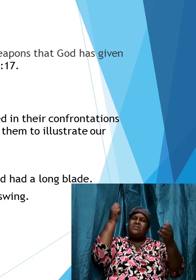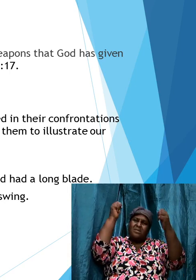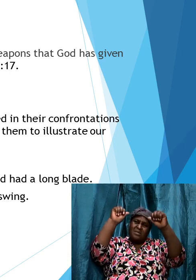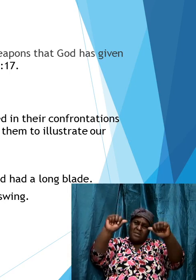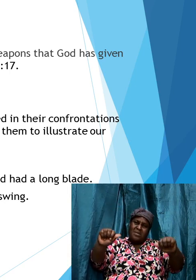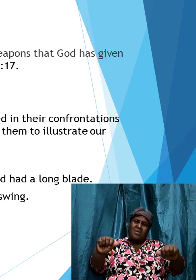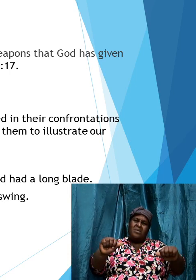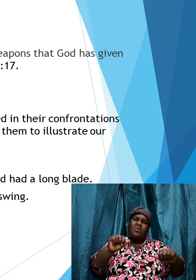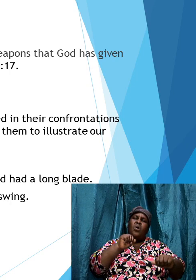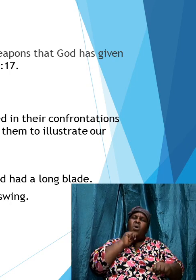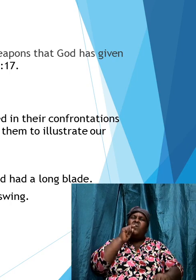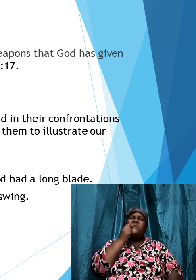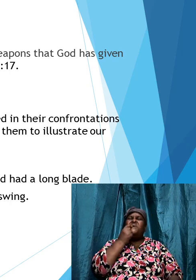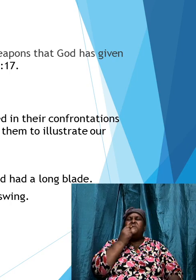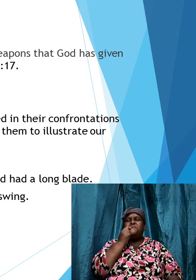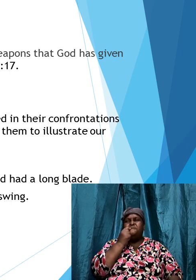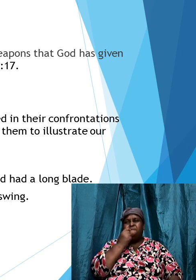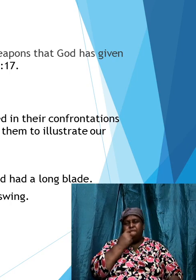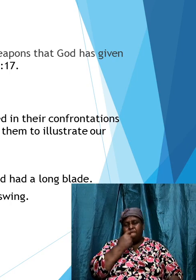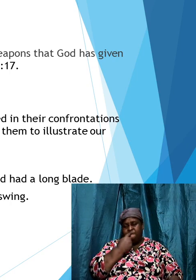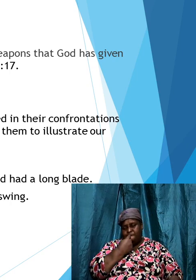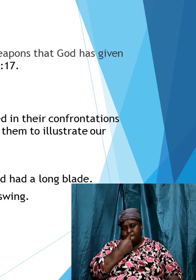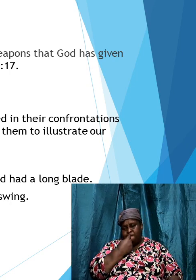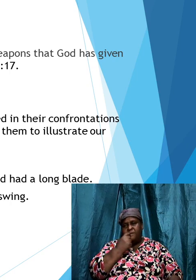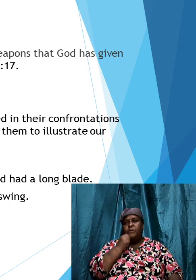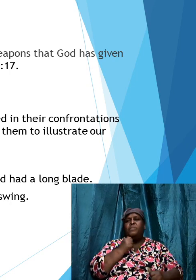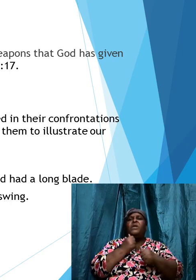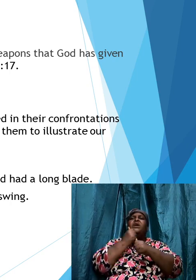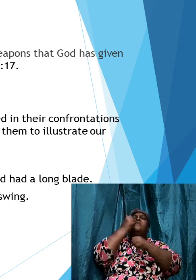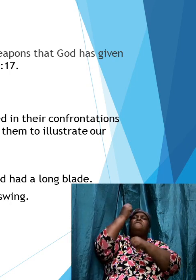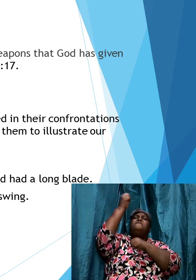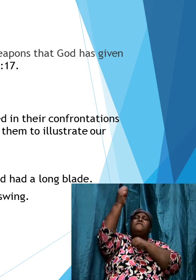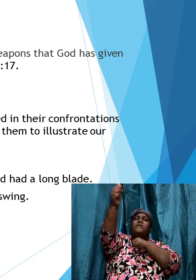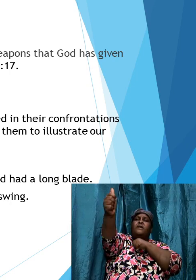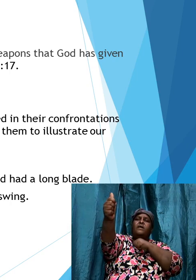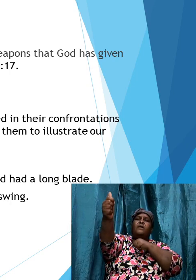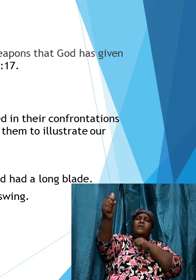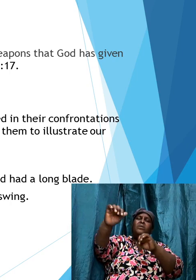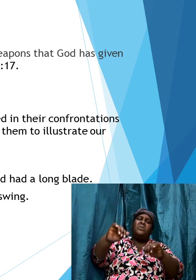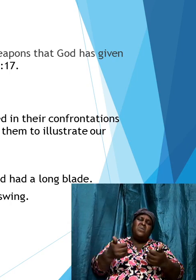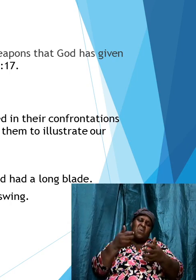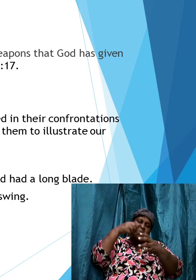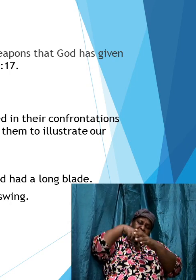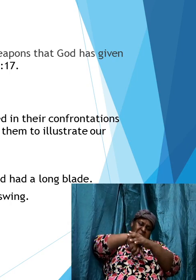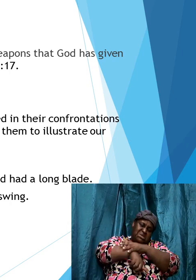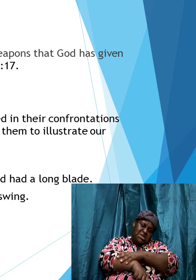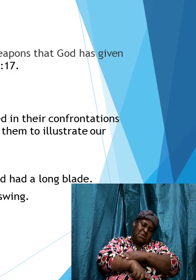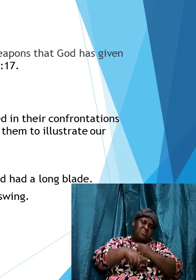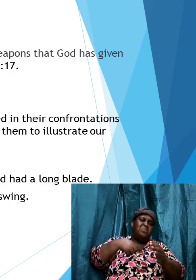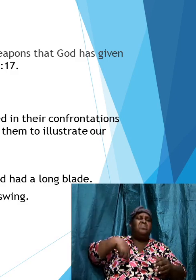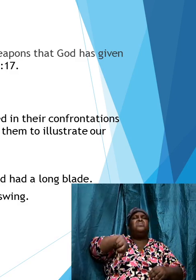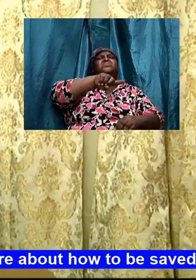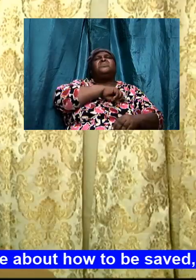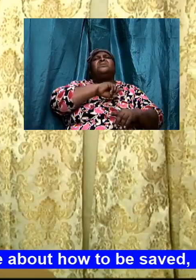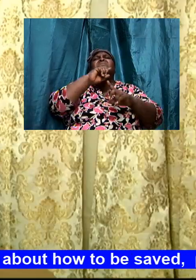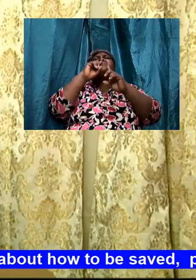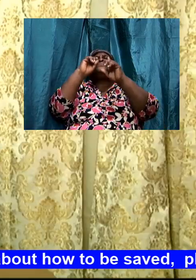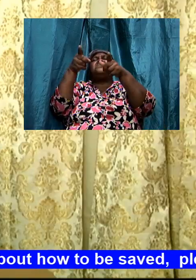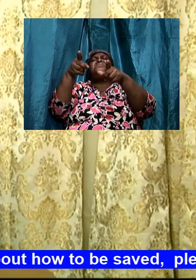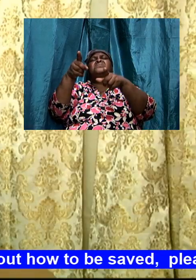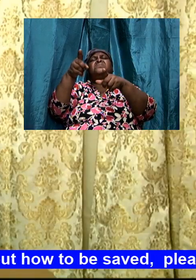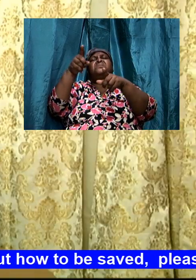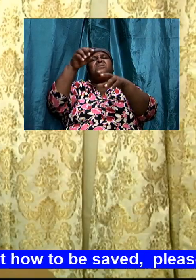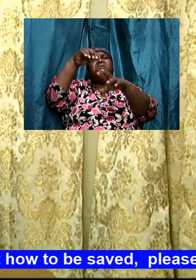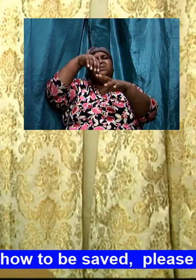serious how far how deep we have gone into